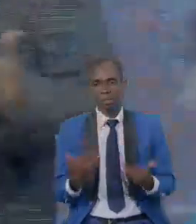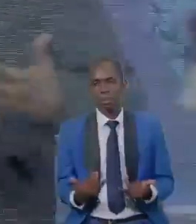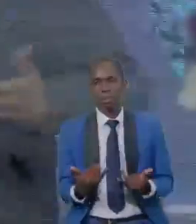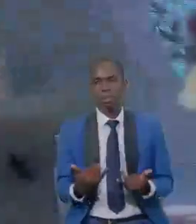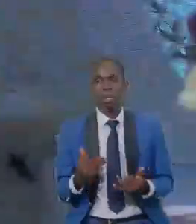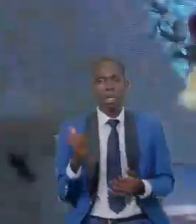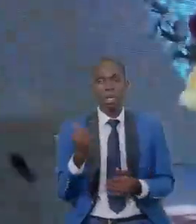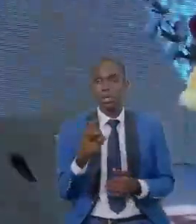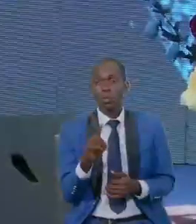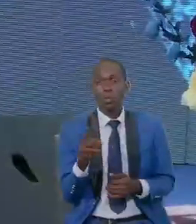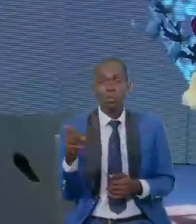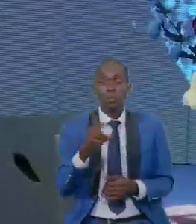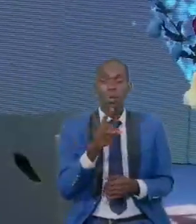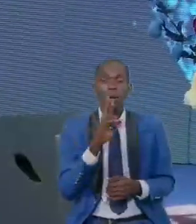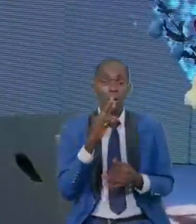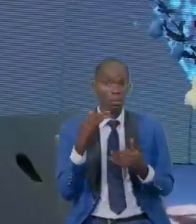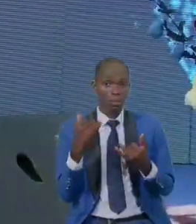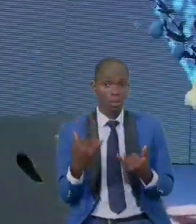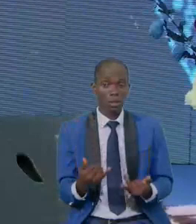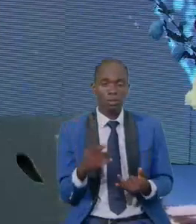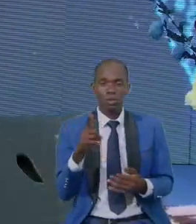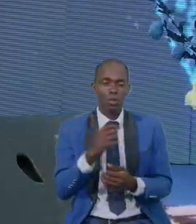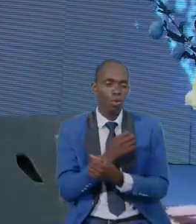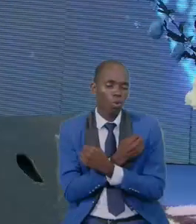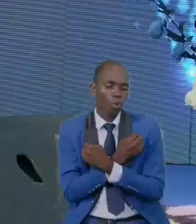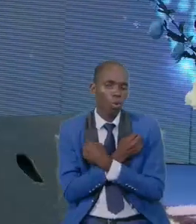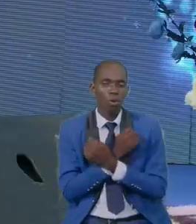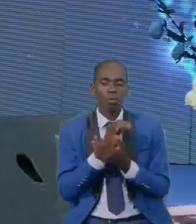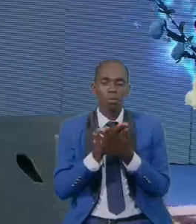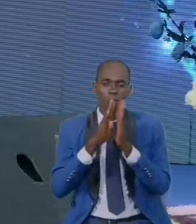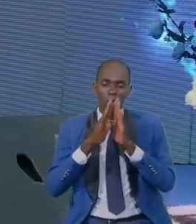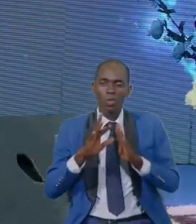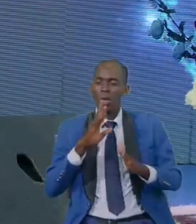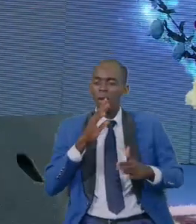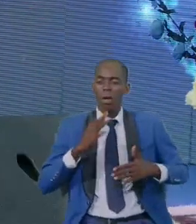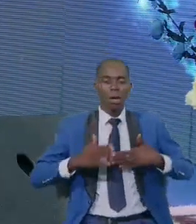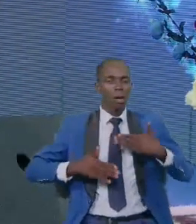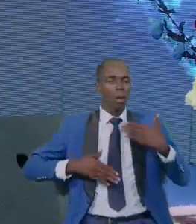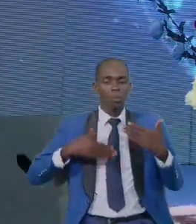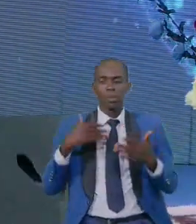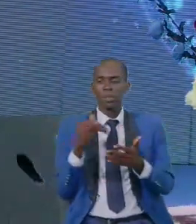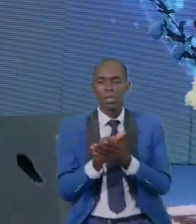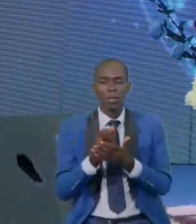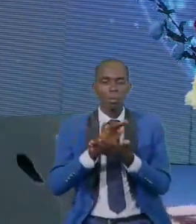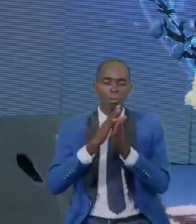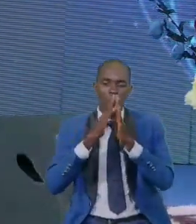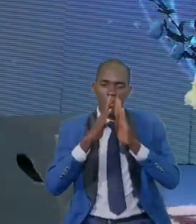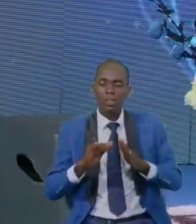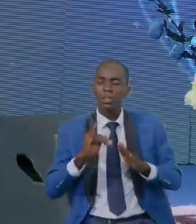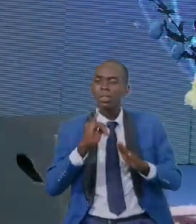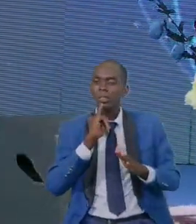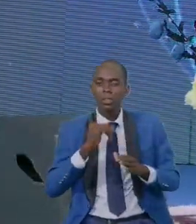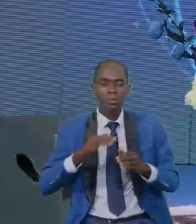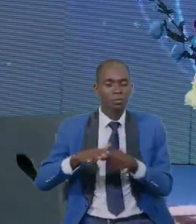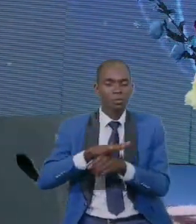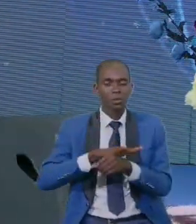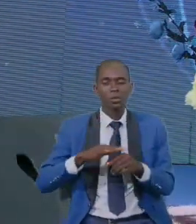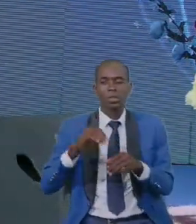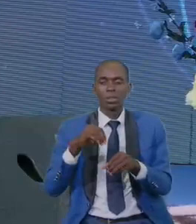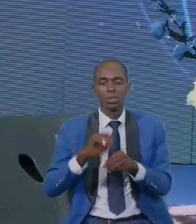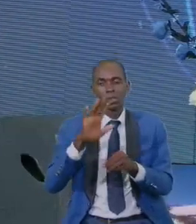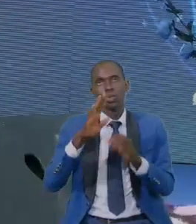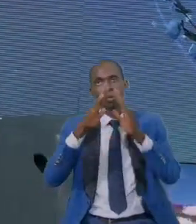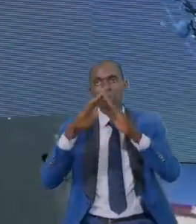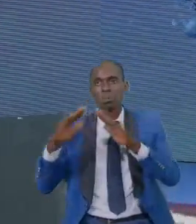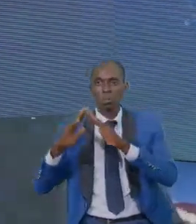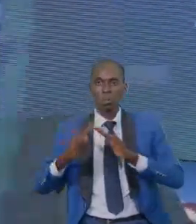Anywhere you are, you love peace, or excited that peace is reigning in your community.